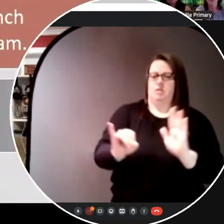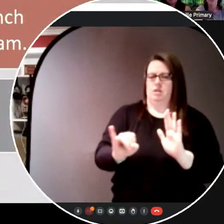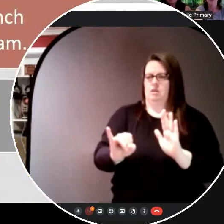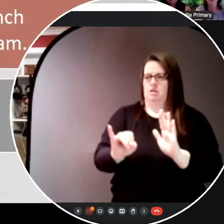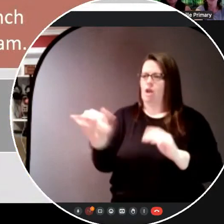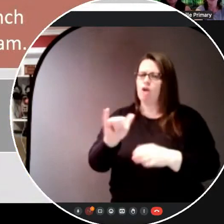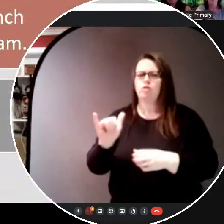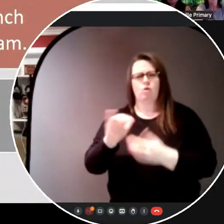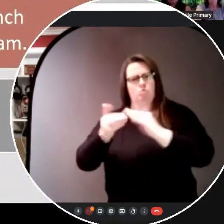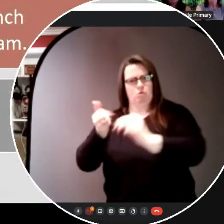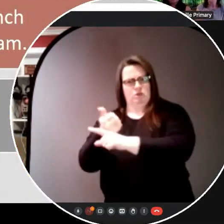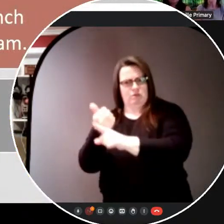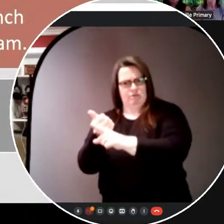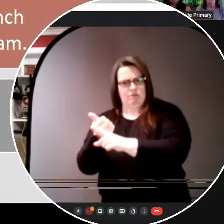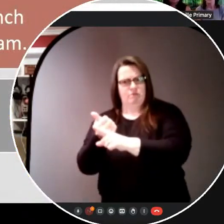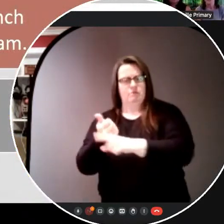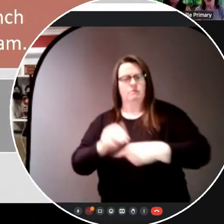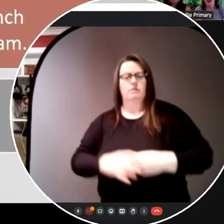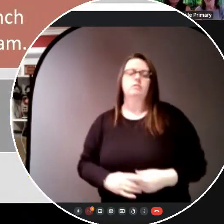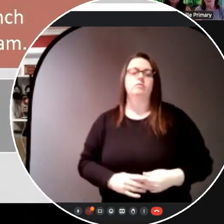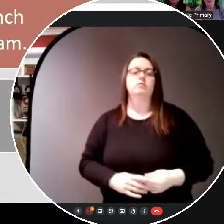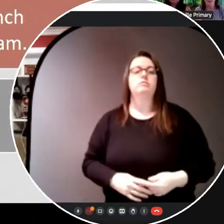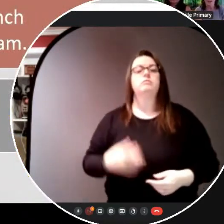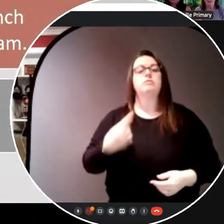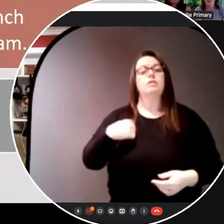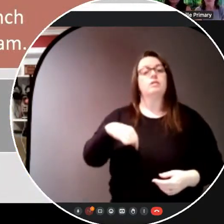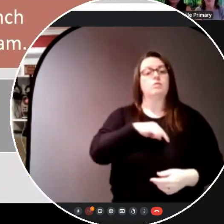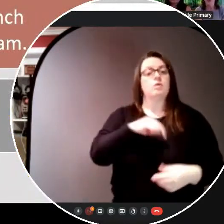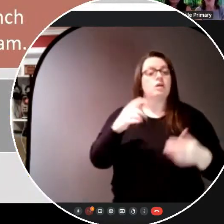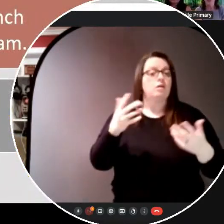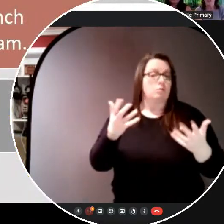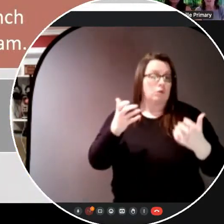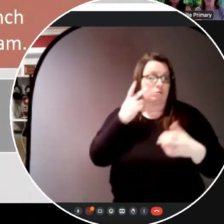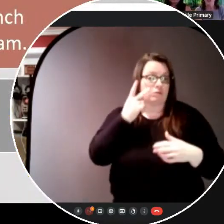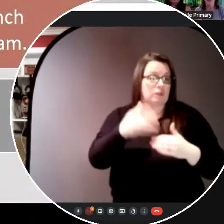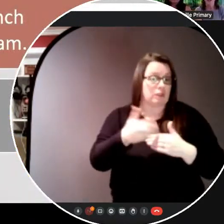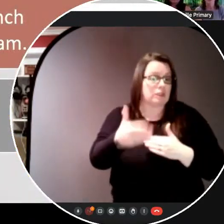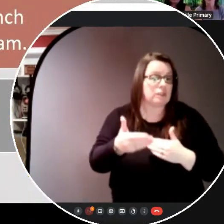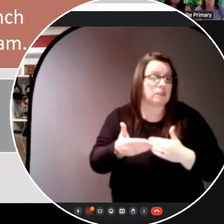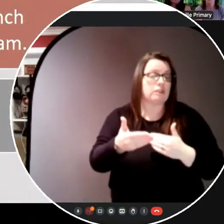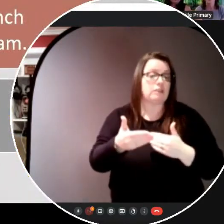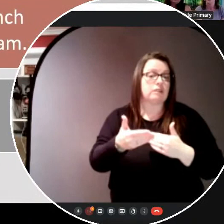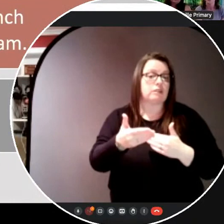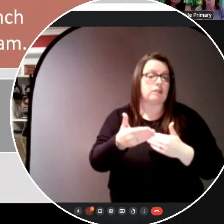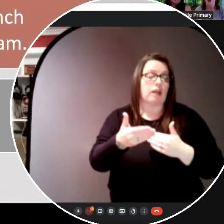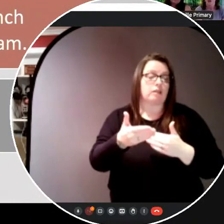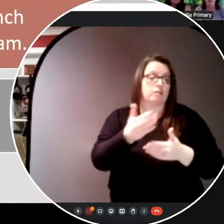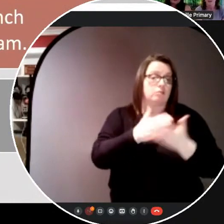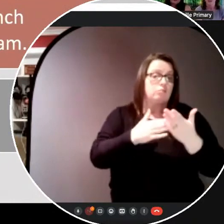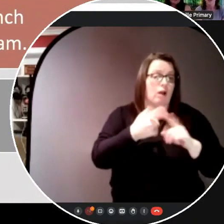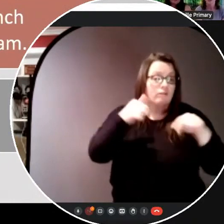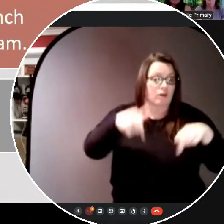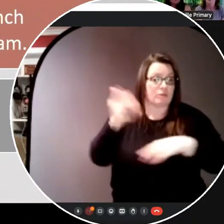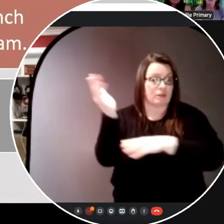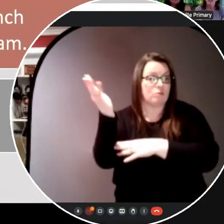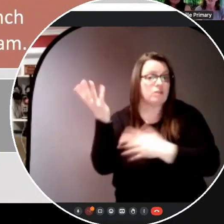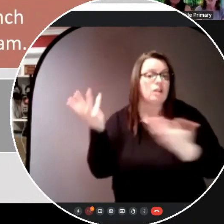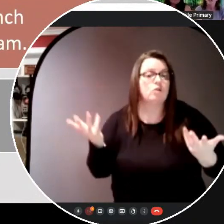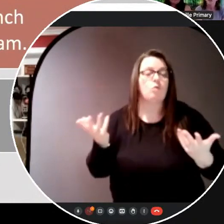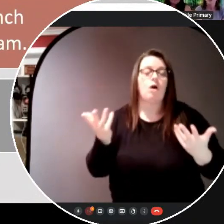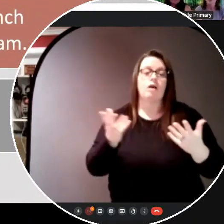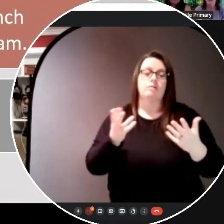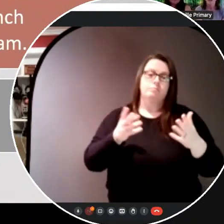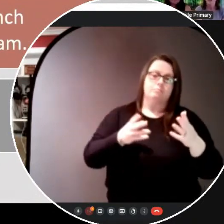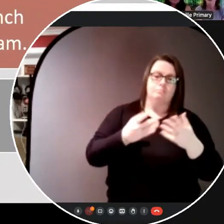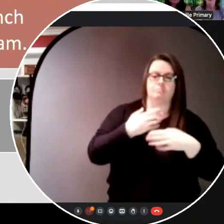in. What we'd like to have as next steps of this presentation is to create a new policy to